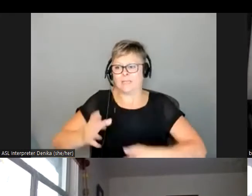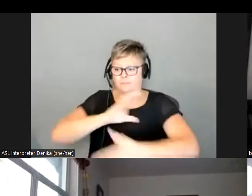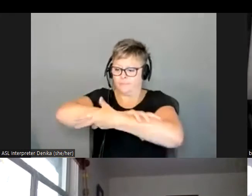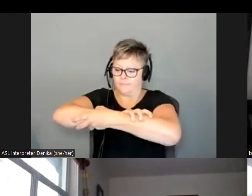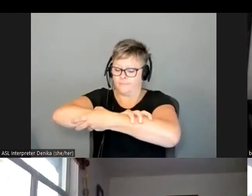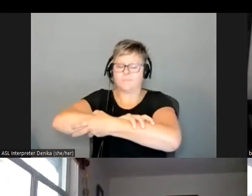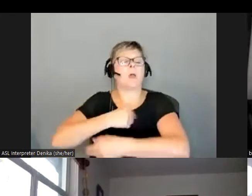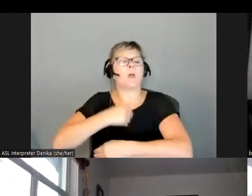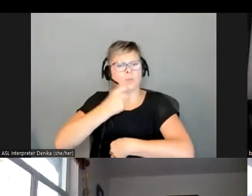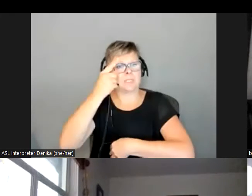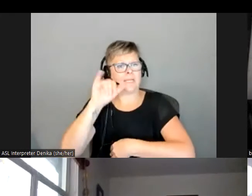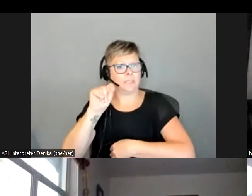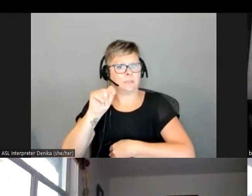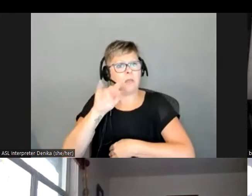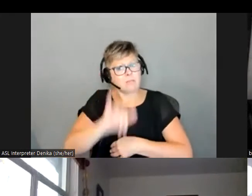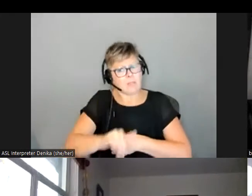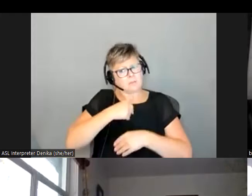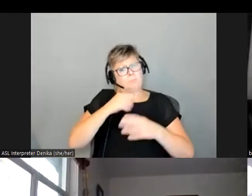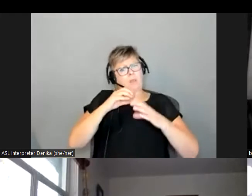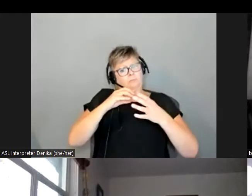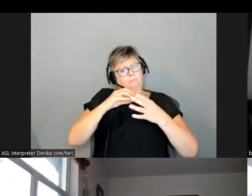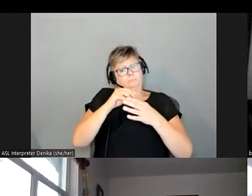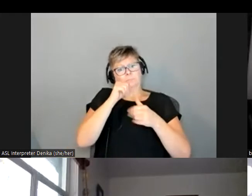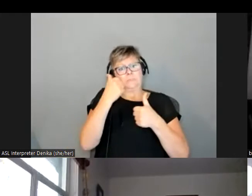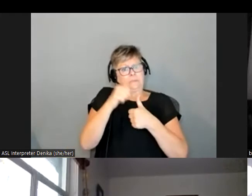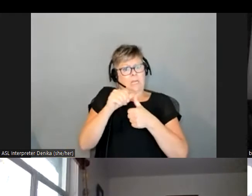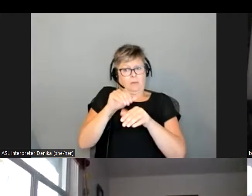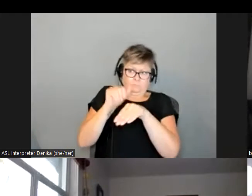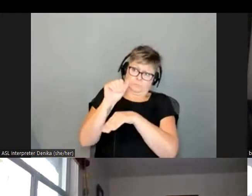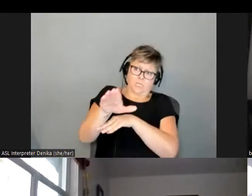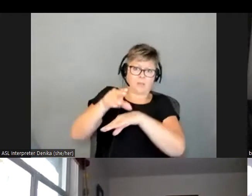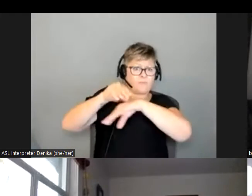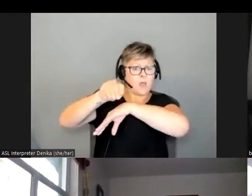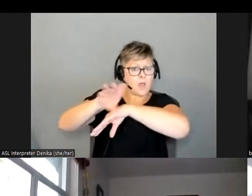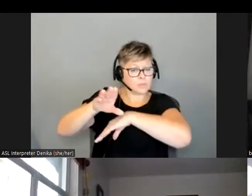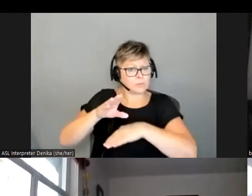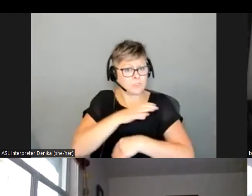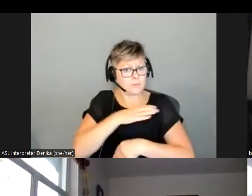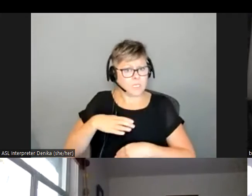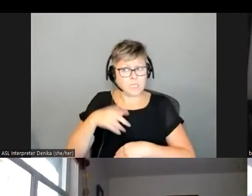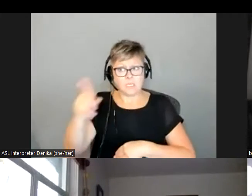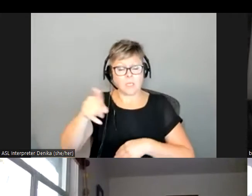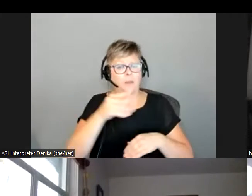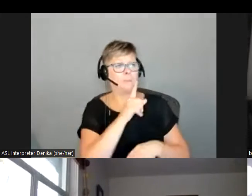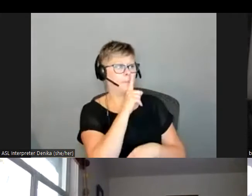communication to the advisory committee, and they still did not respond.